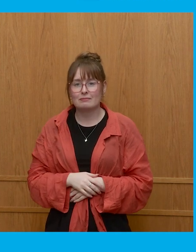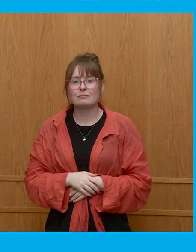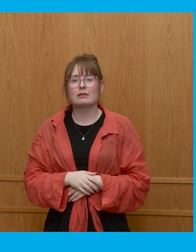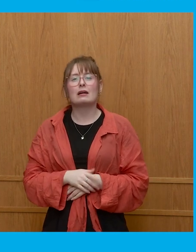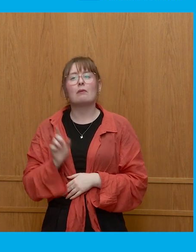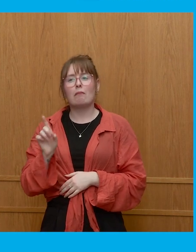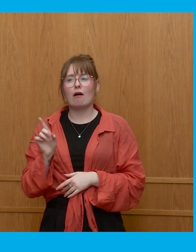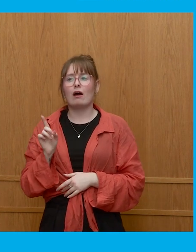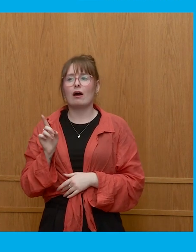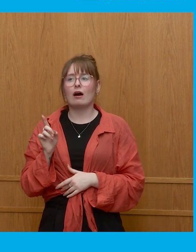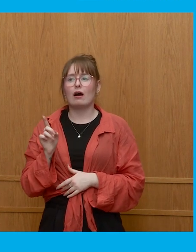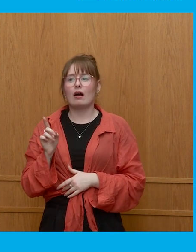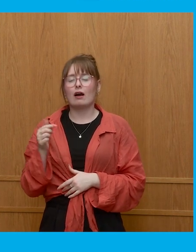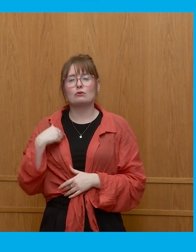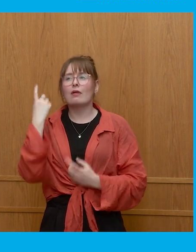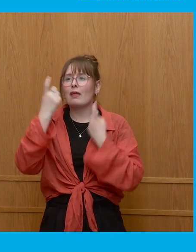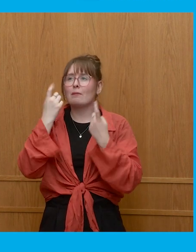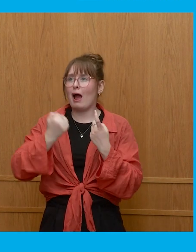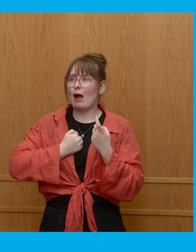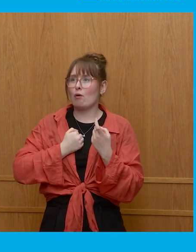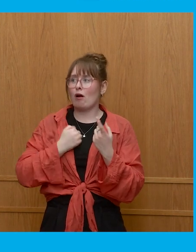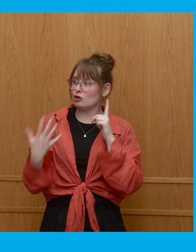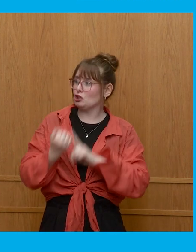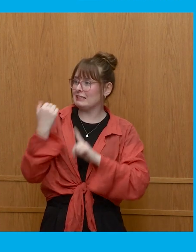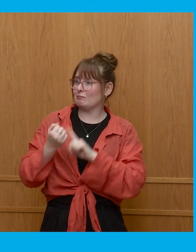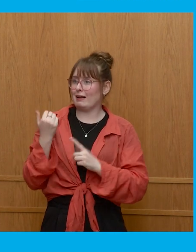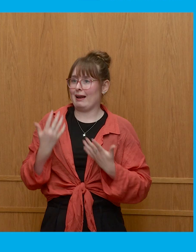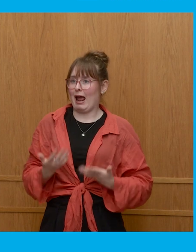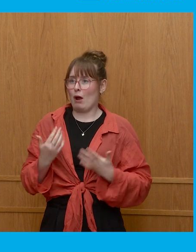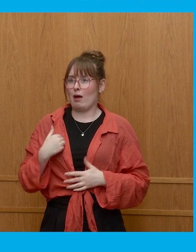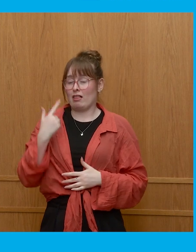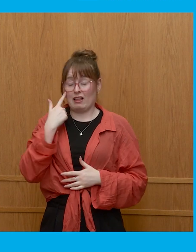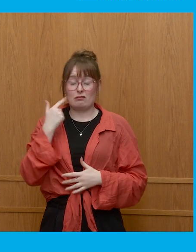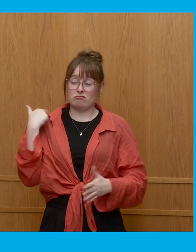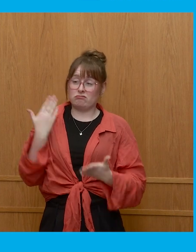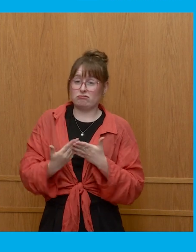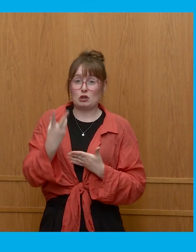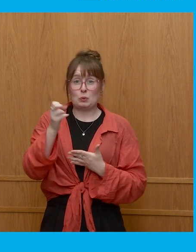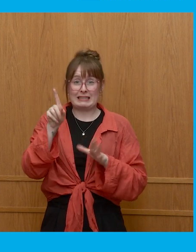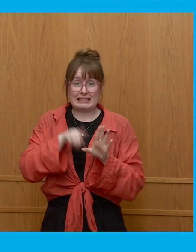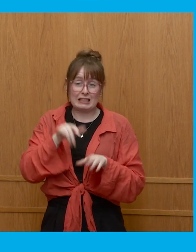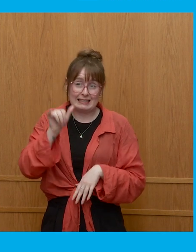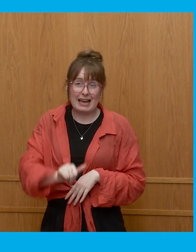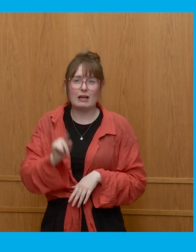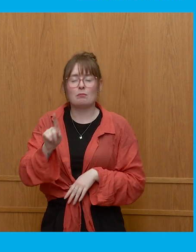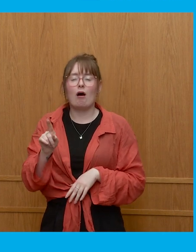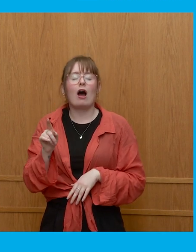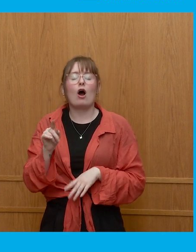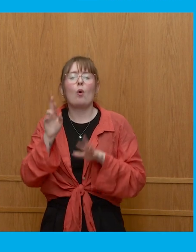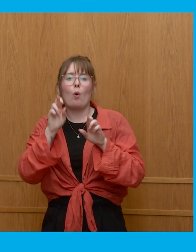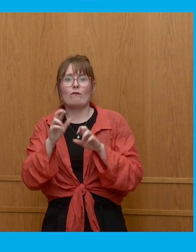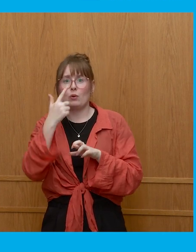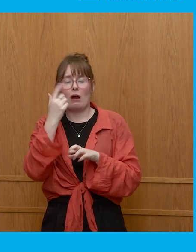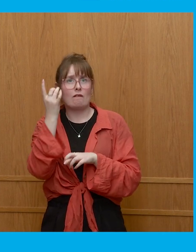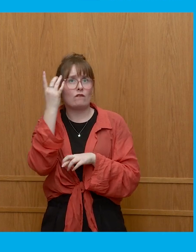it's but you think of the result of this now, and thankfully, I think, and it's taken 20 years, but thankfully, we're starting to forget the